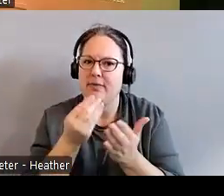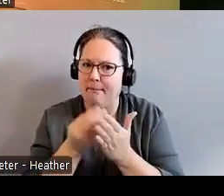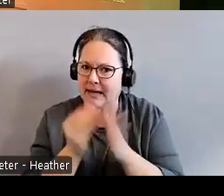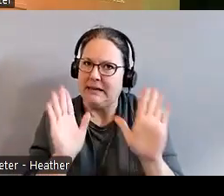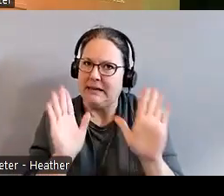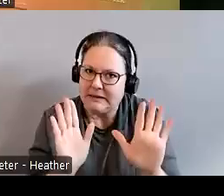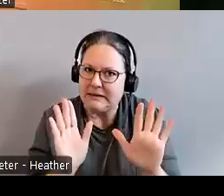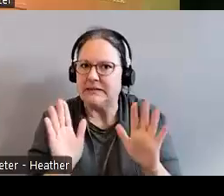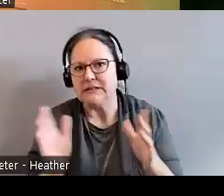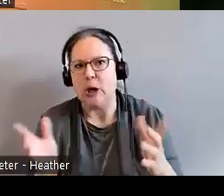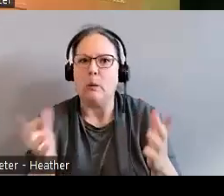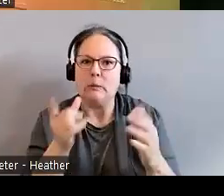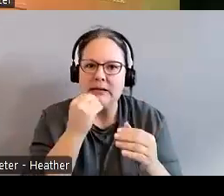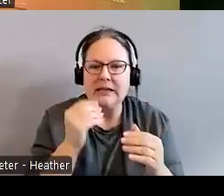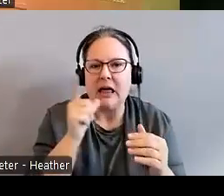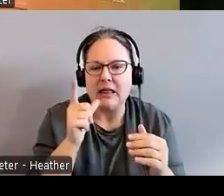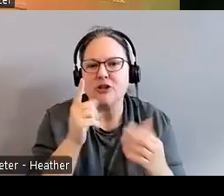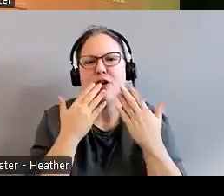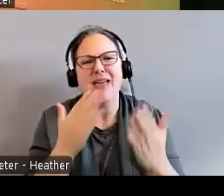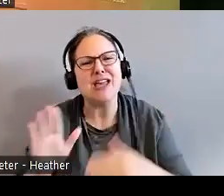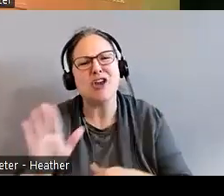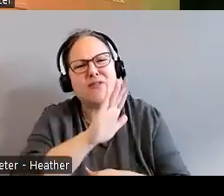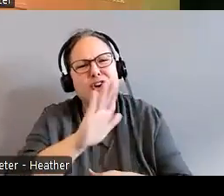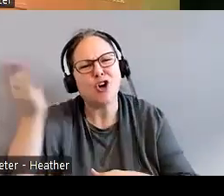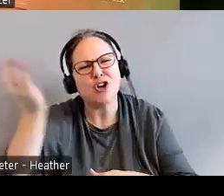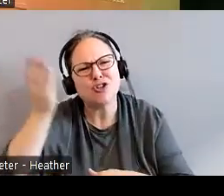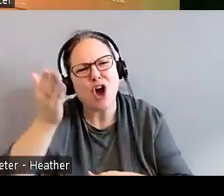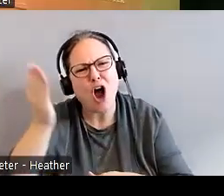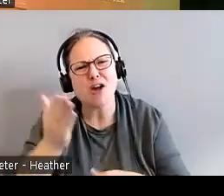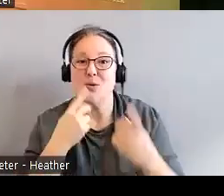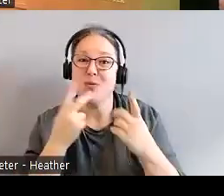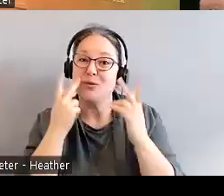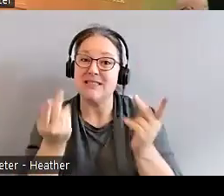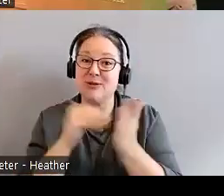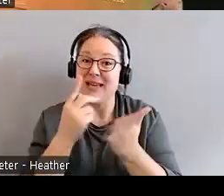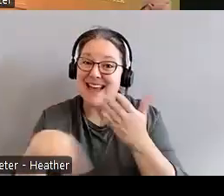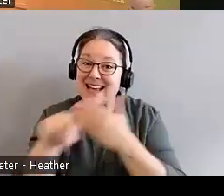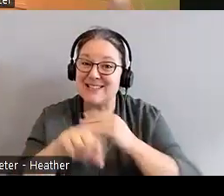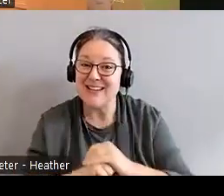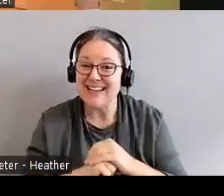fascinating talk and for your generosity. And we'll see you next week. All right, thank you.